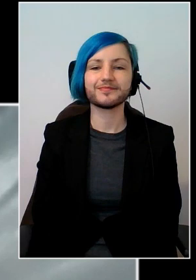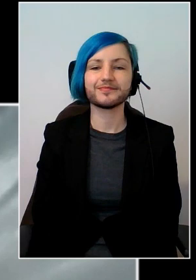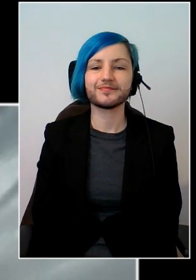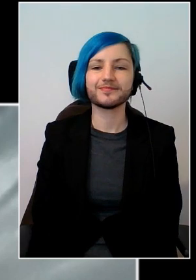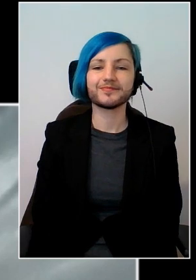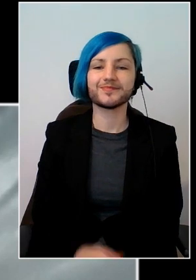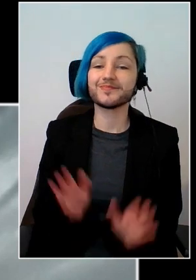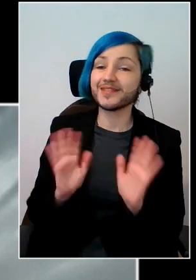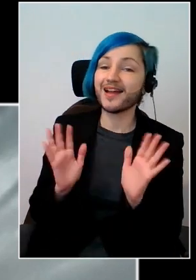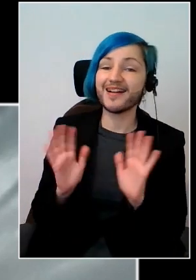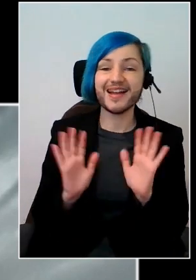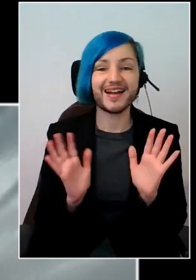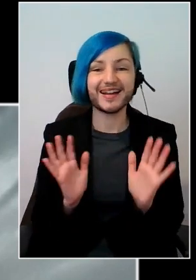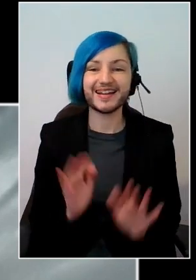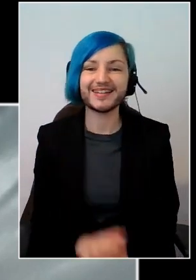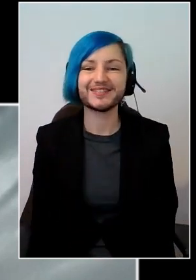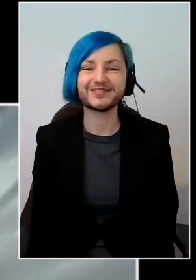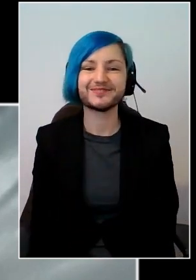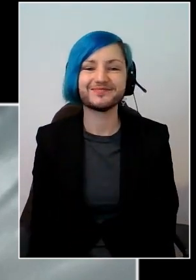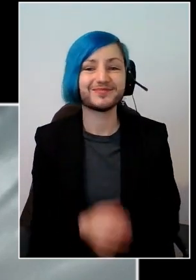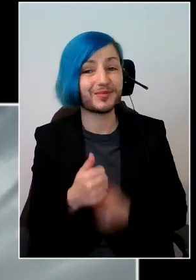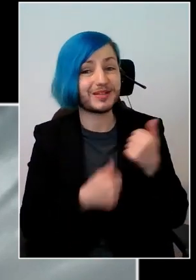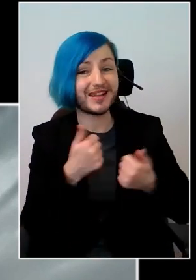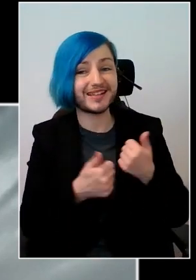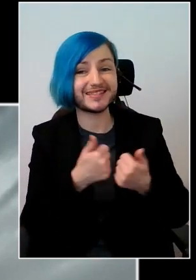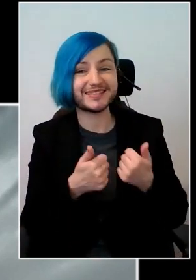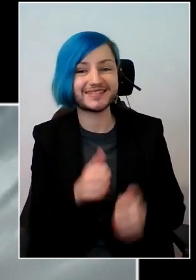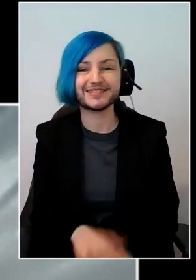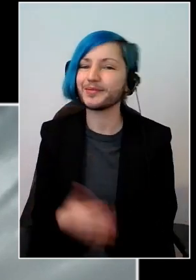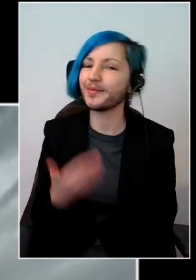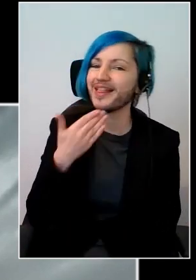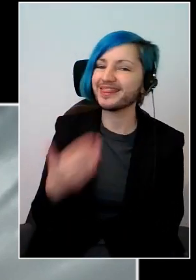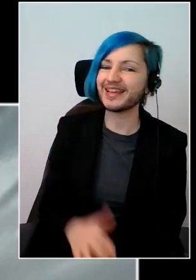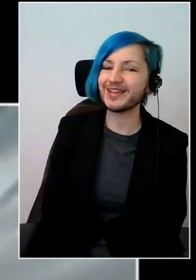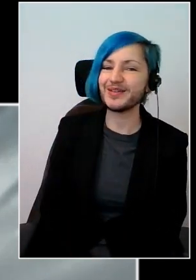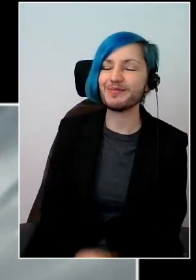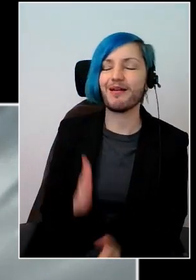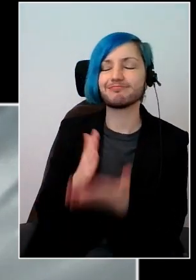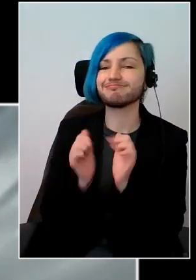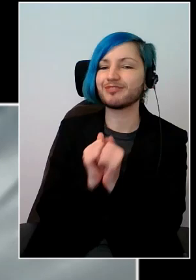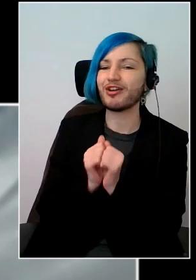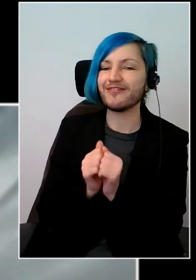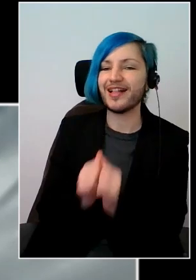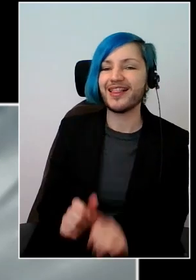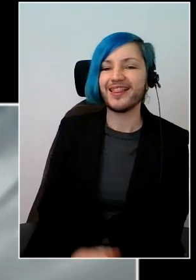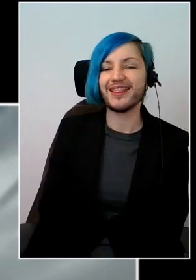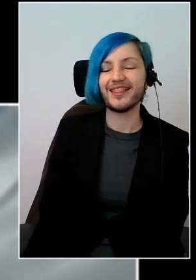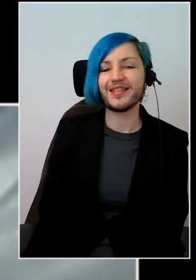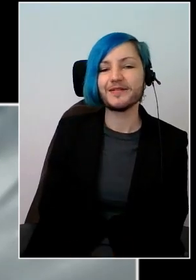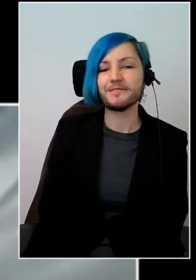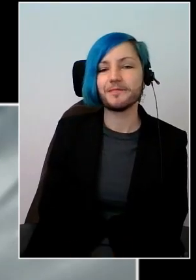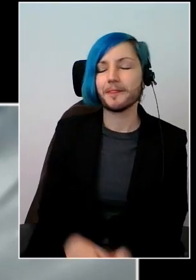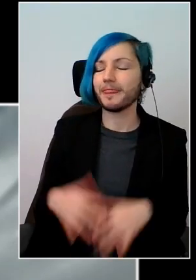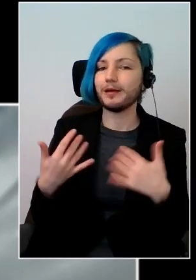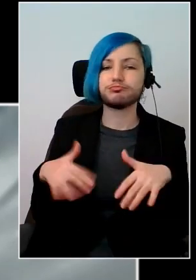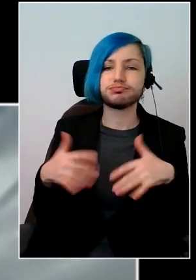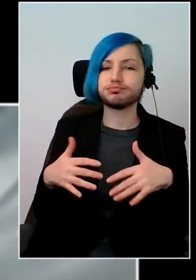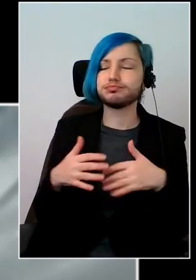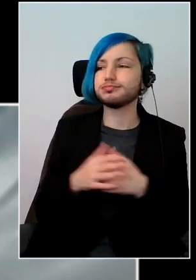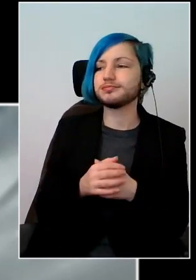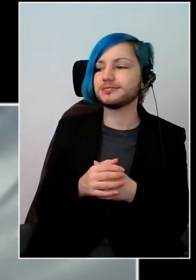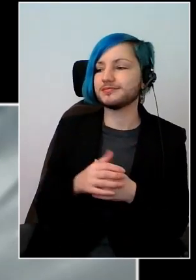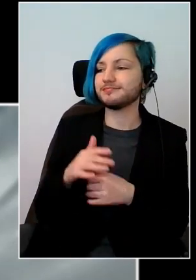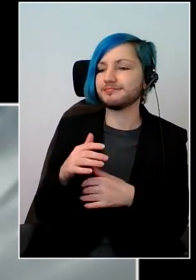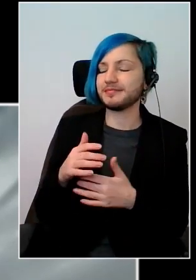Hello. Hi, Erin. Well done. Hi. Thank you very much. I'm very grateful. It's amazing to be, noticed,